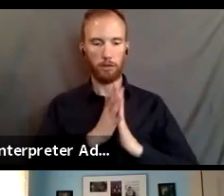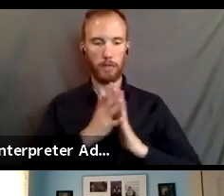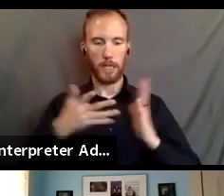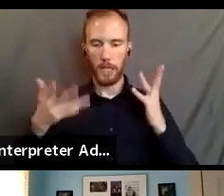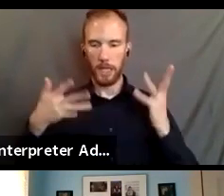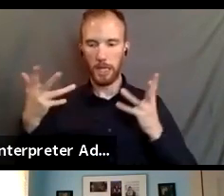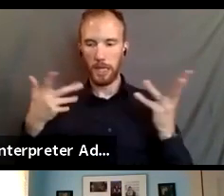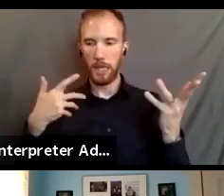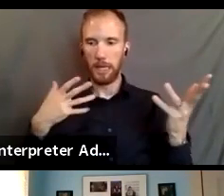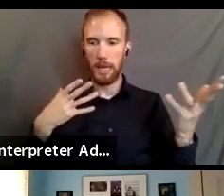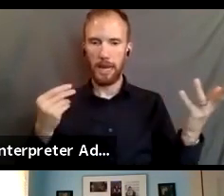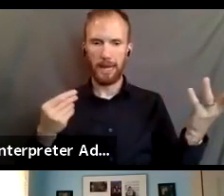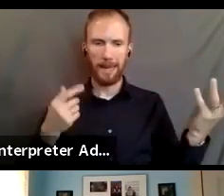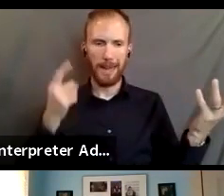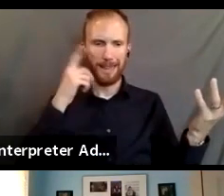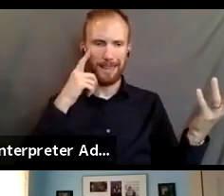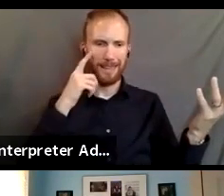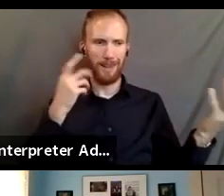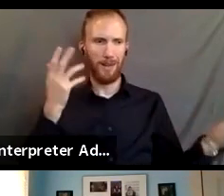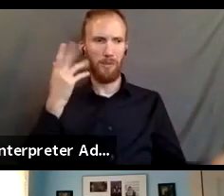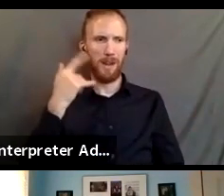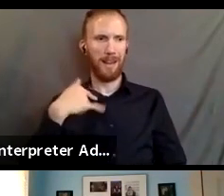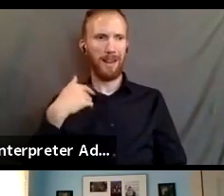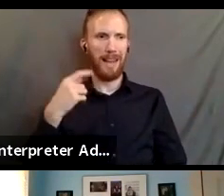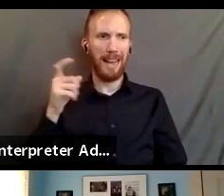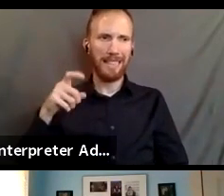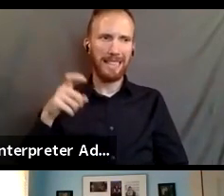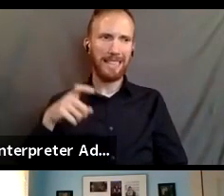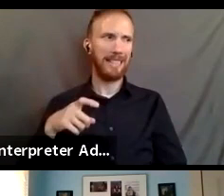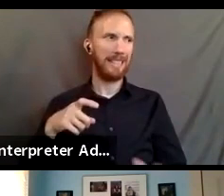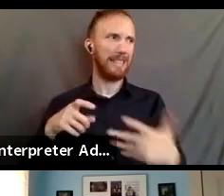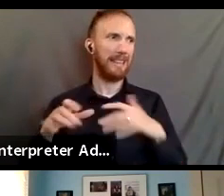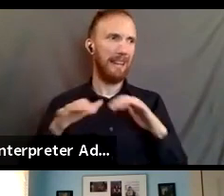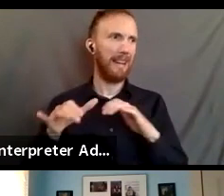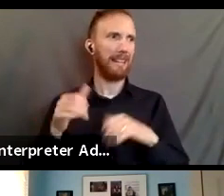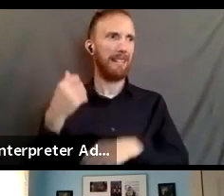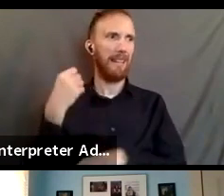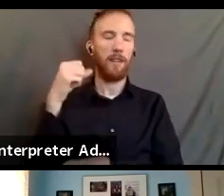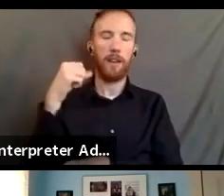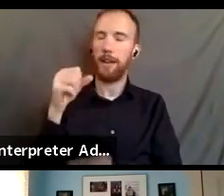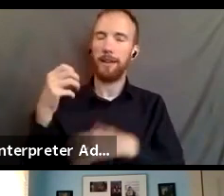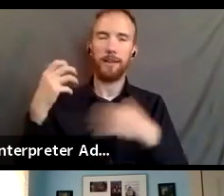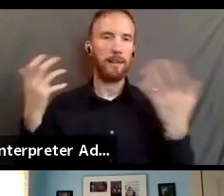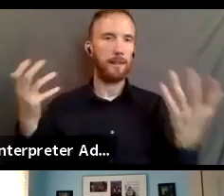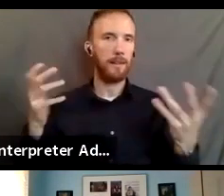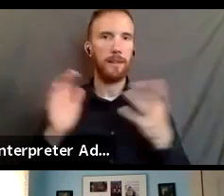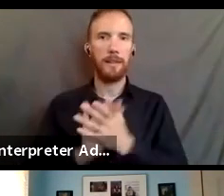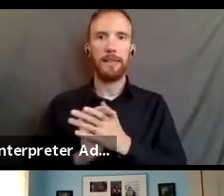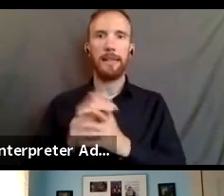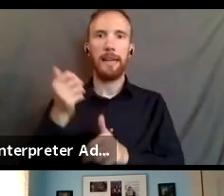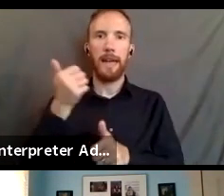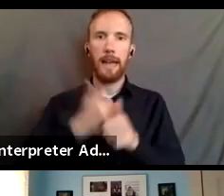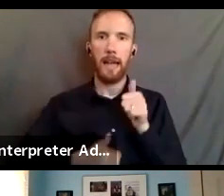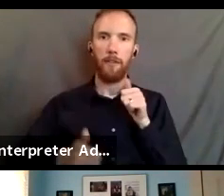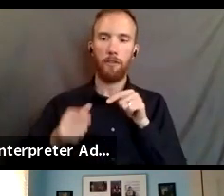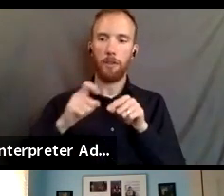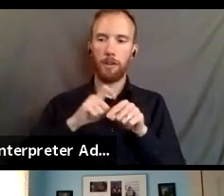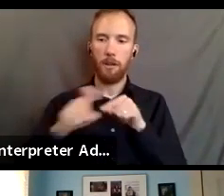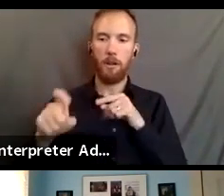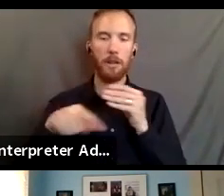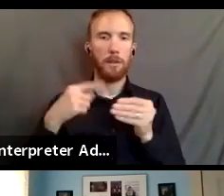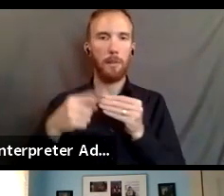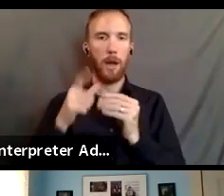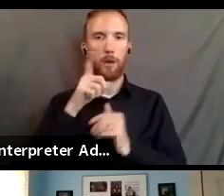ask and advocate every call that i've heard thus far is about cps listening to the people who are impacted